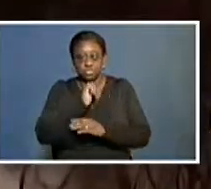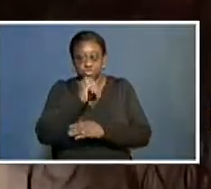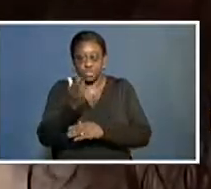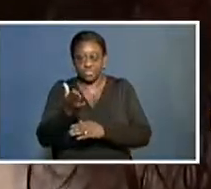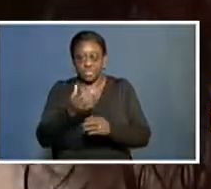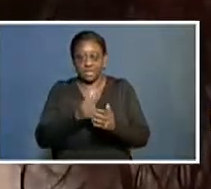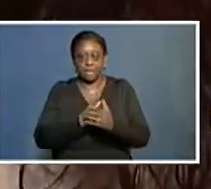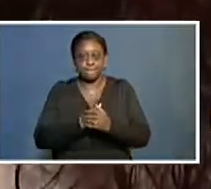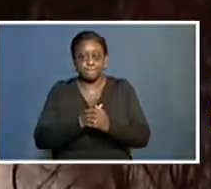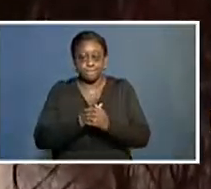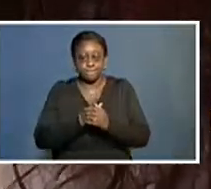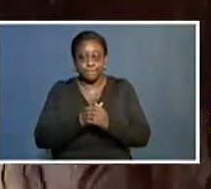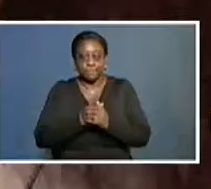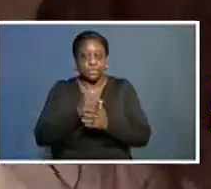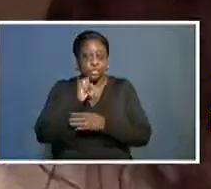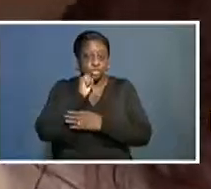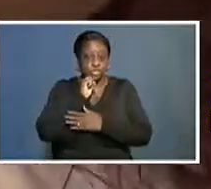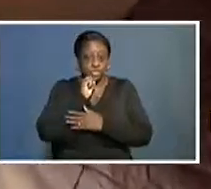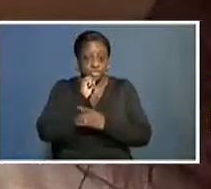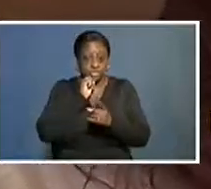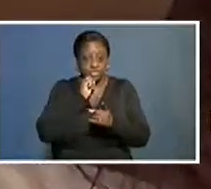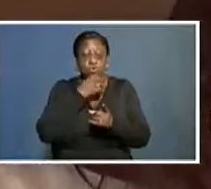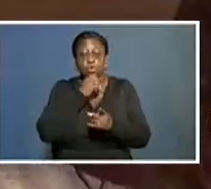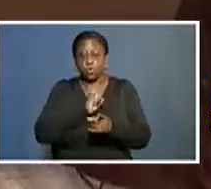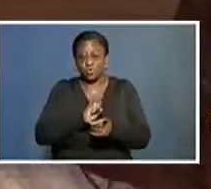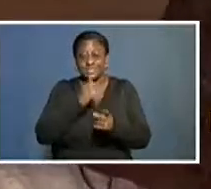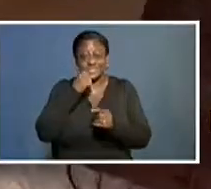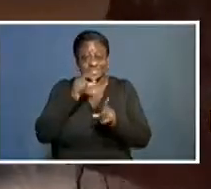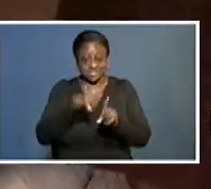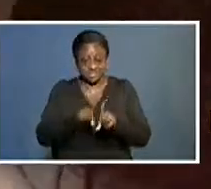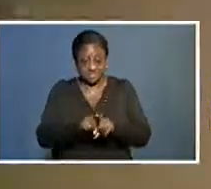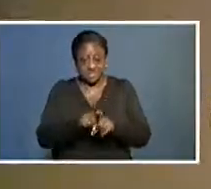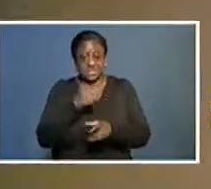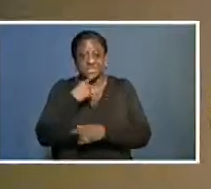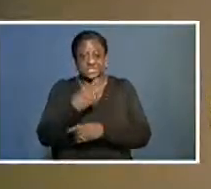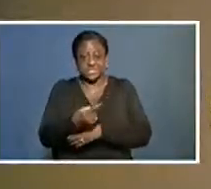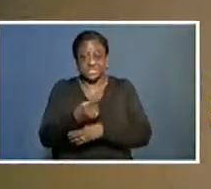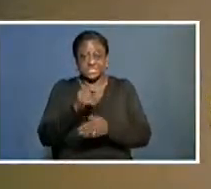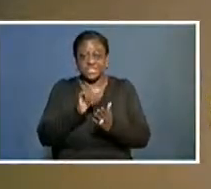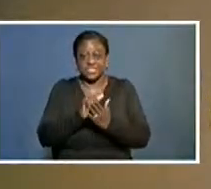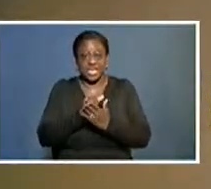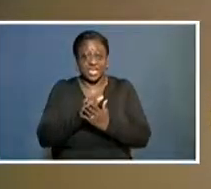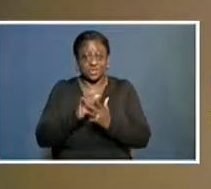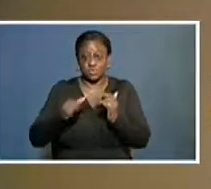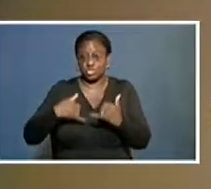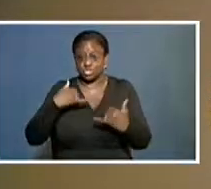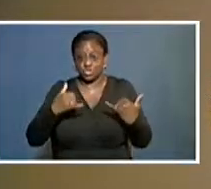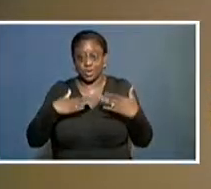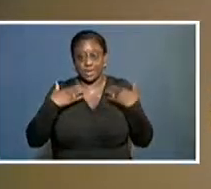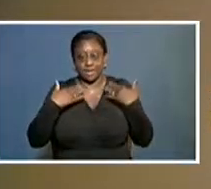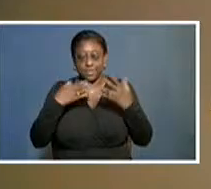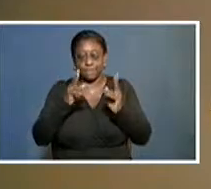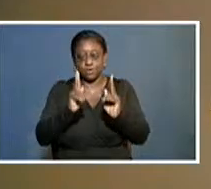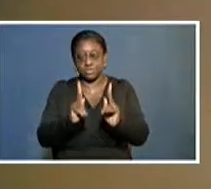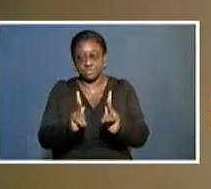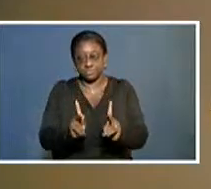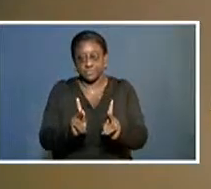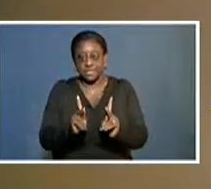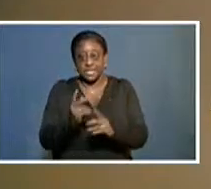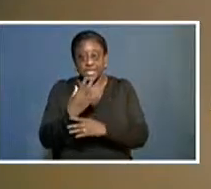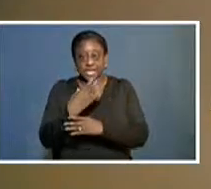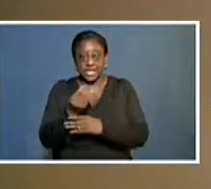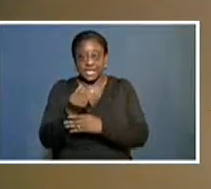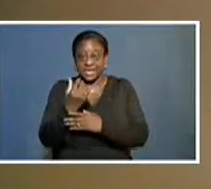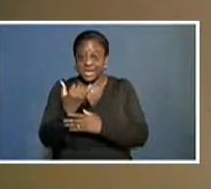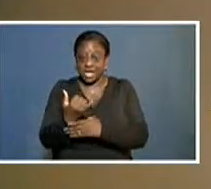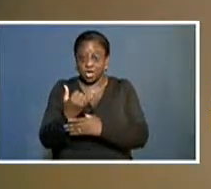there. Shadonica is Giovanna J's older sister. She describes her little sister as a joyous and happy person and says now that